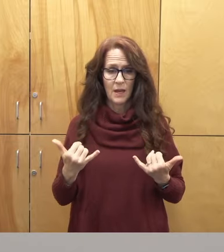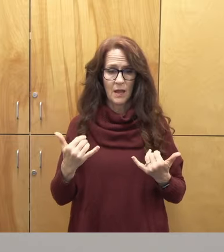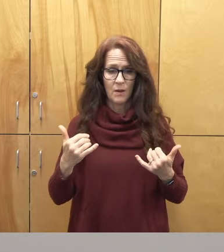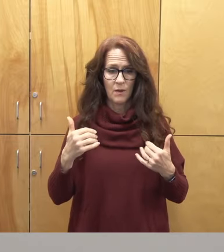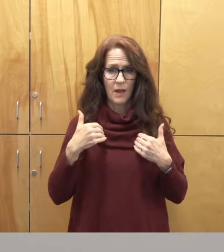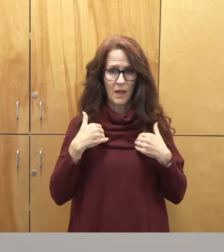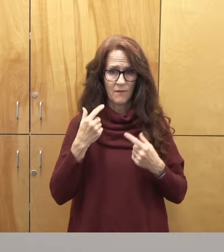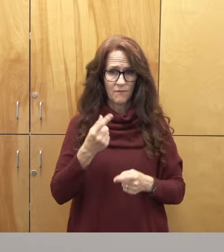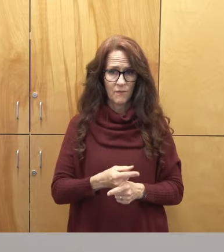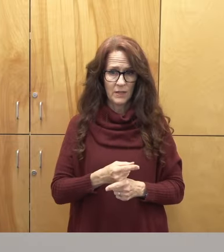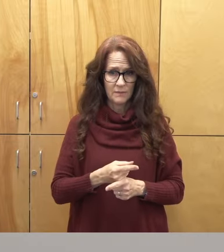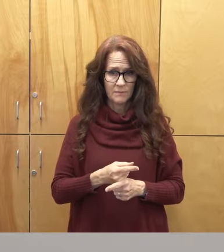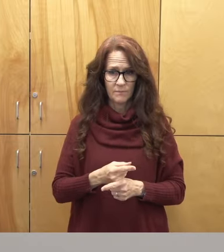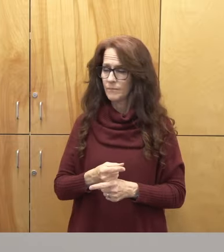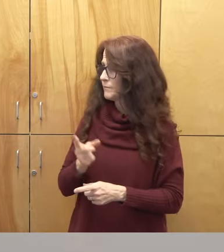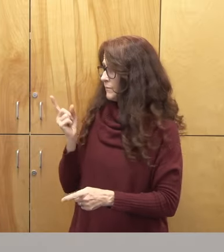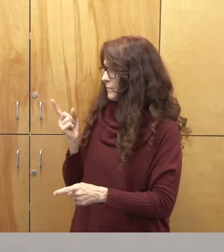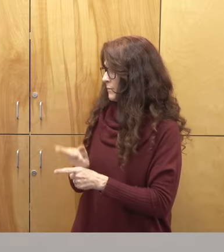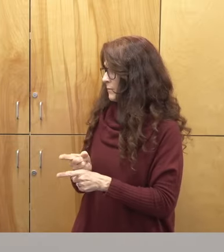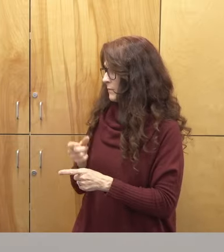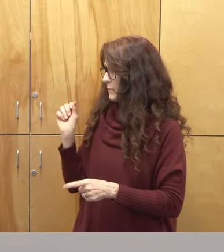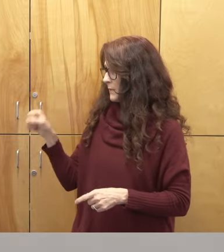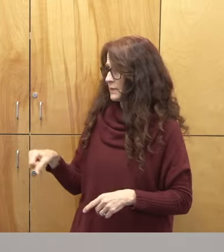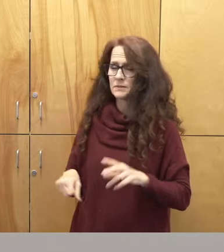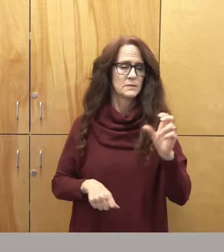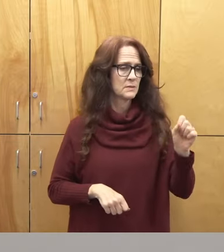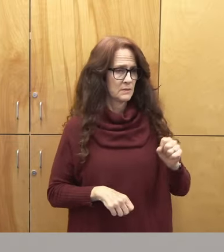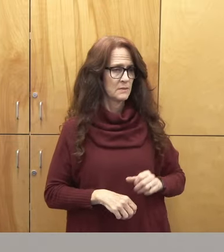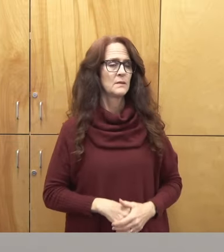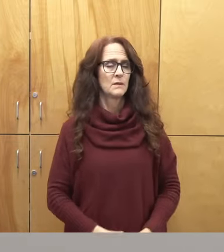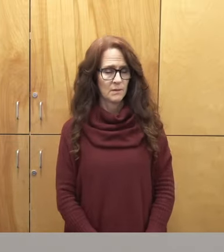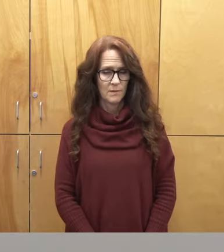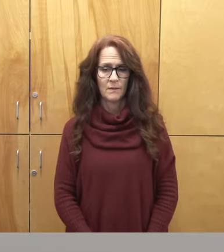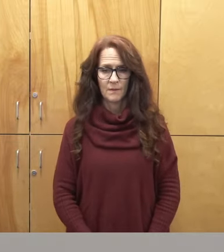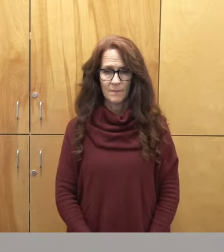right? That is correct. Okay.